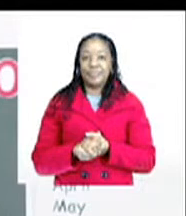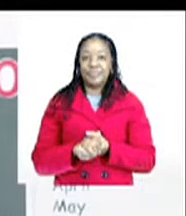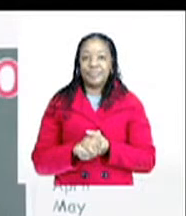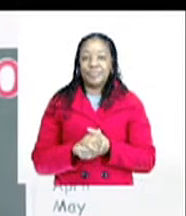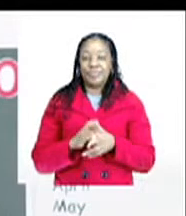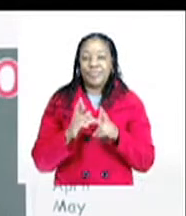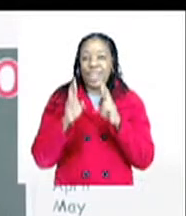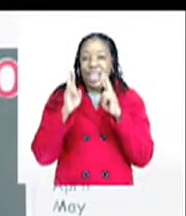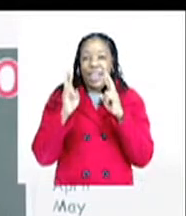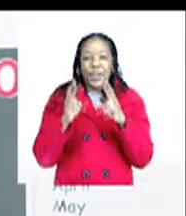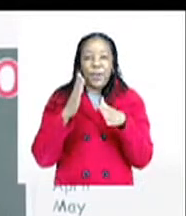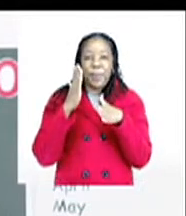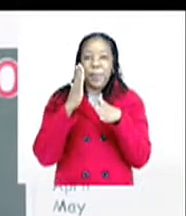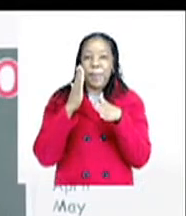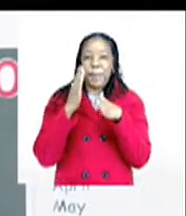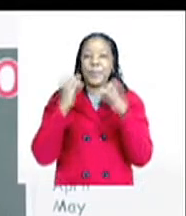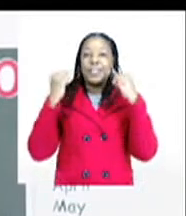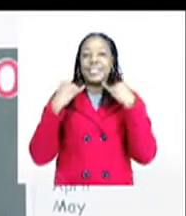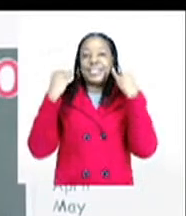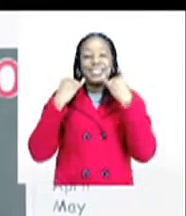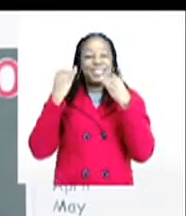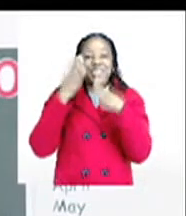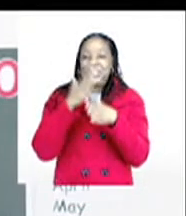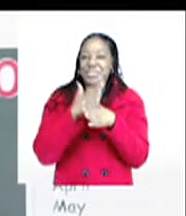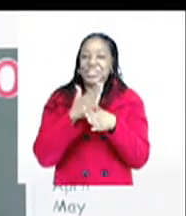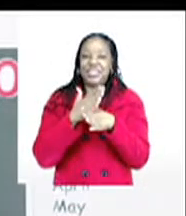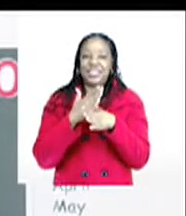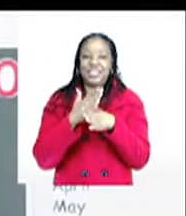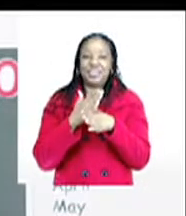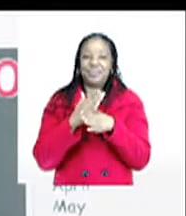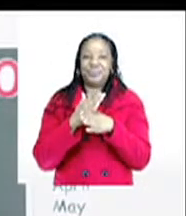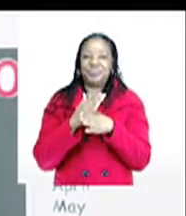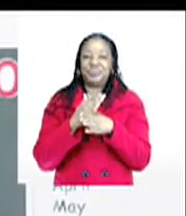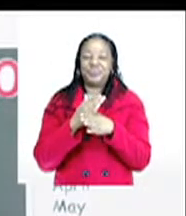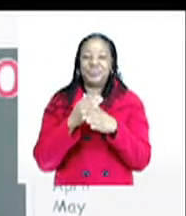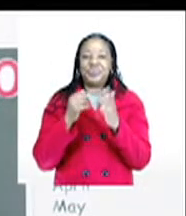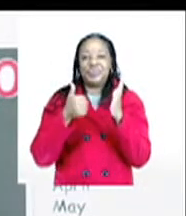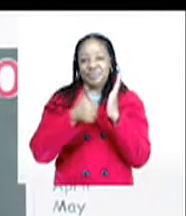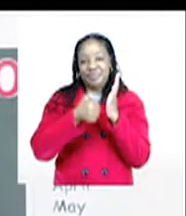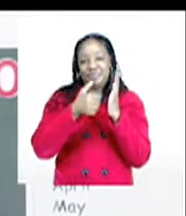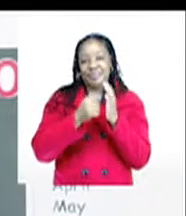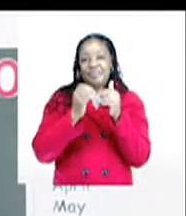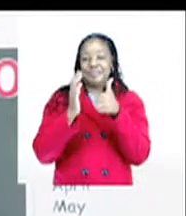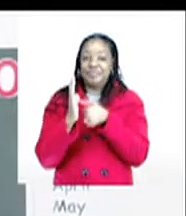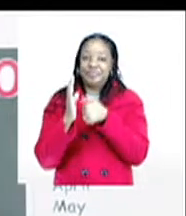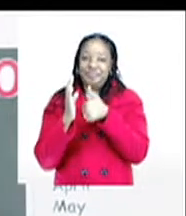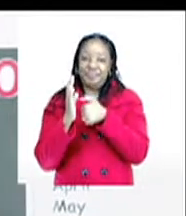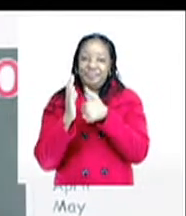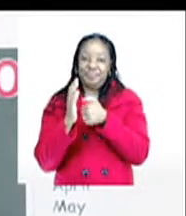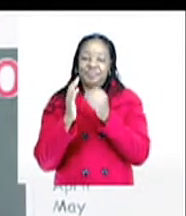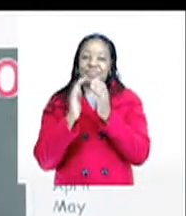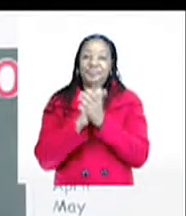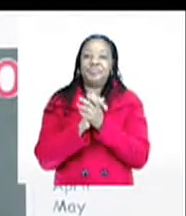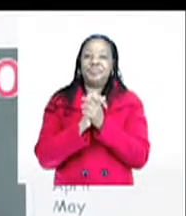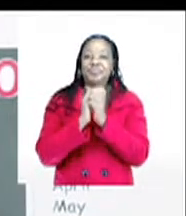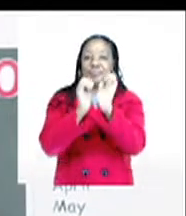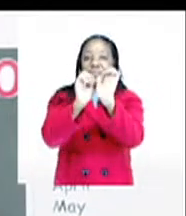I hope you have enjoyed this lesson. Now let's sanitize our hands.